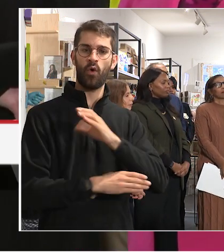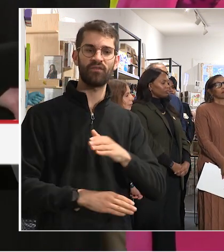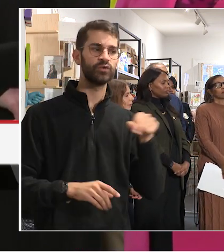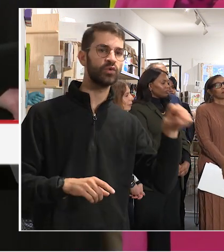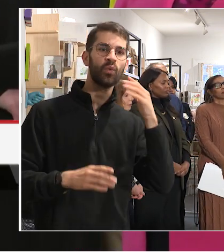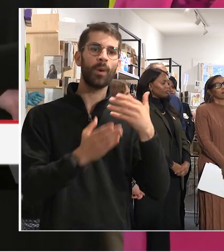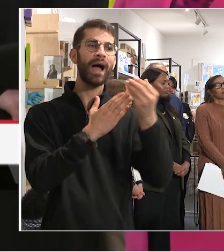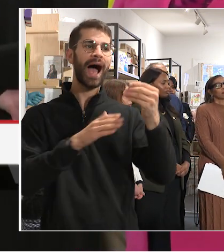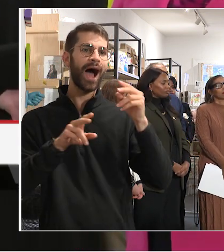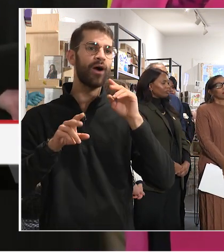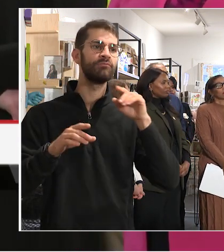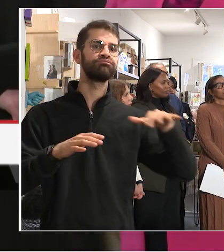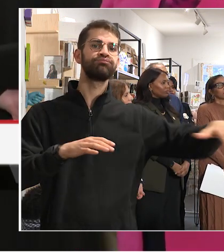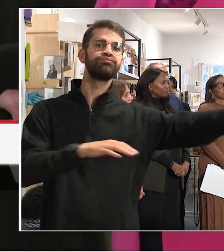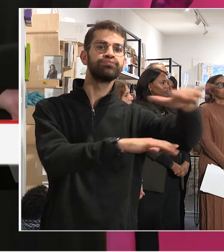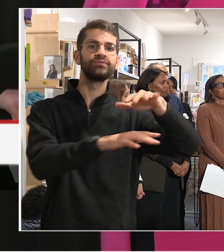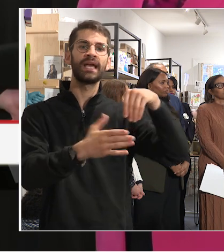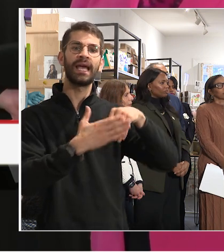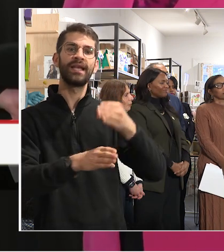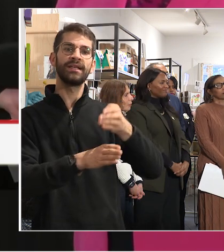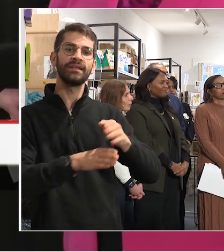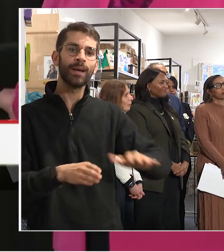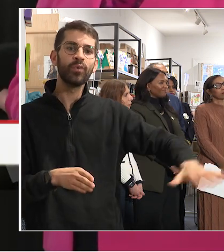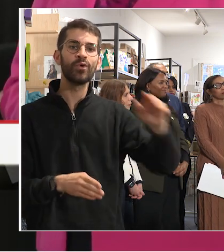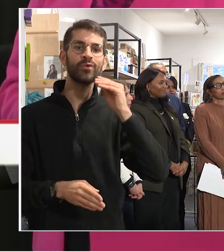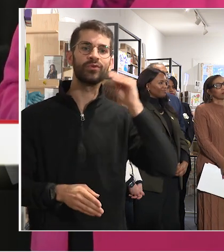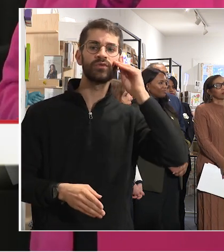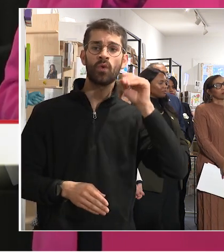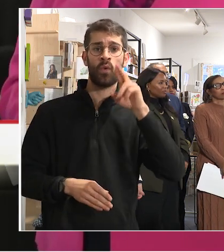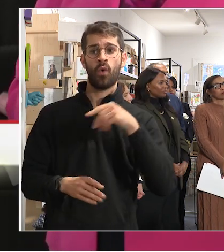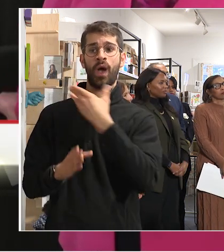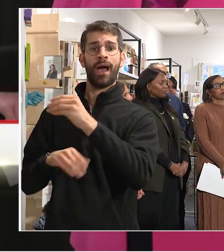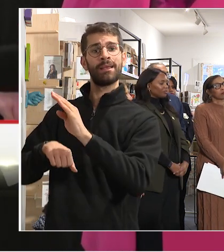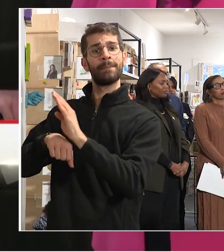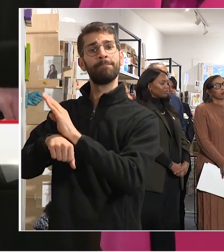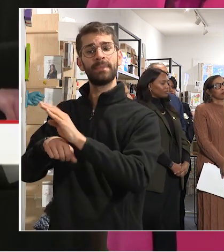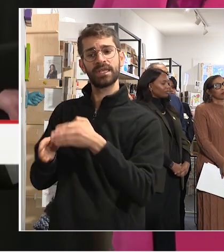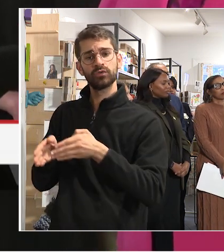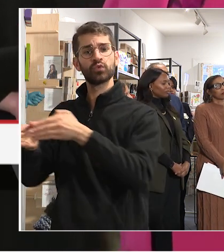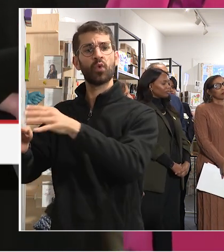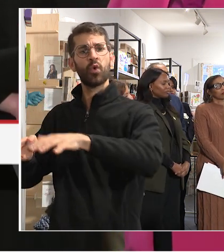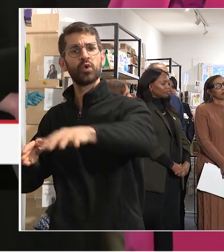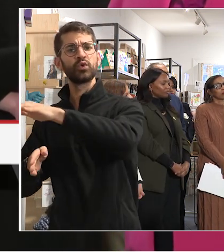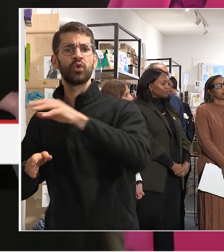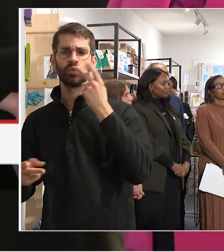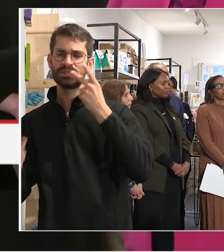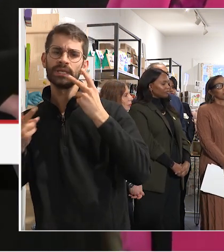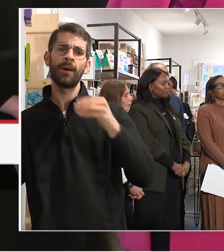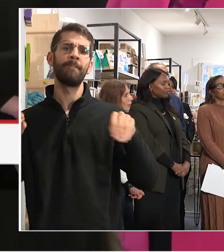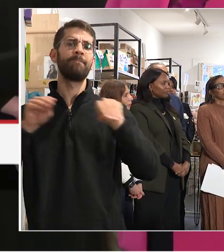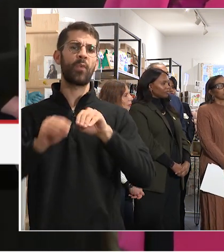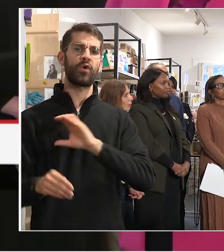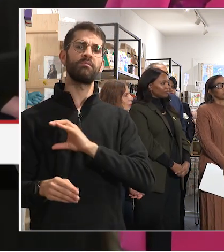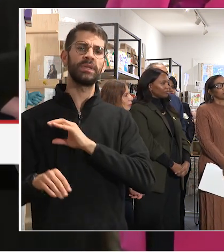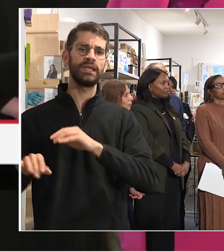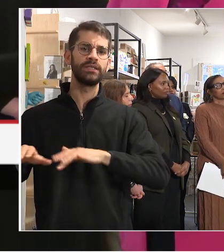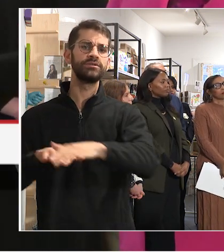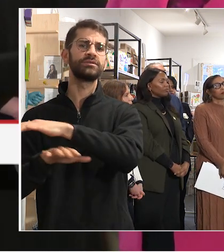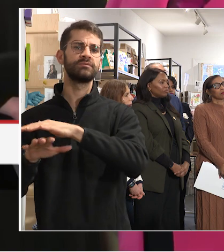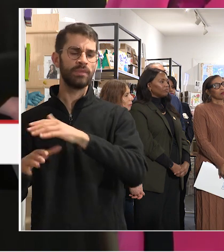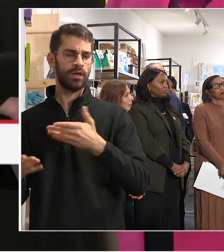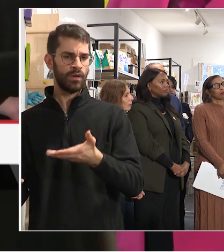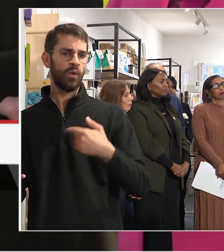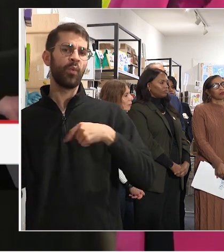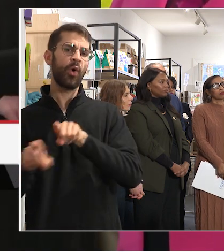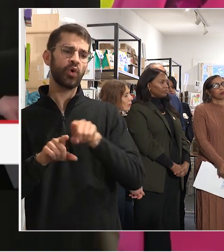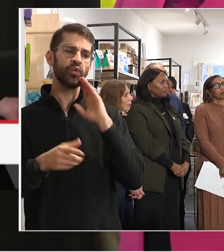neighborhoods, at holiday markets, and around the many business corridors that we have here in our city. We've also focused on working directly with